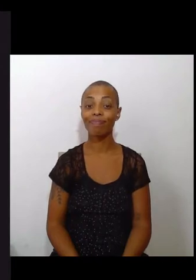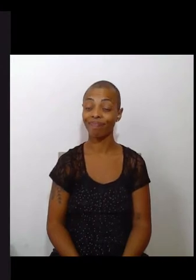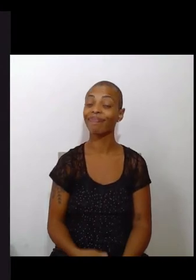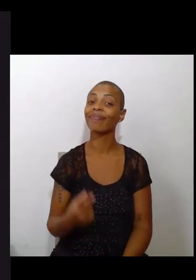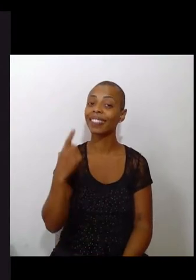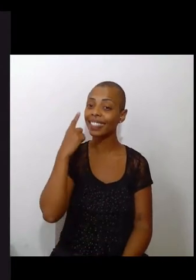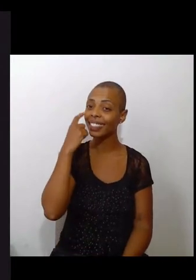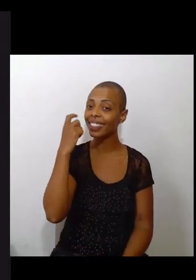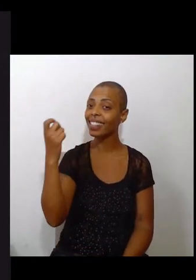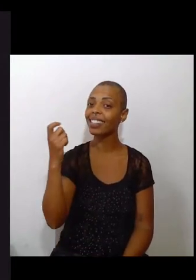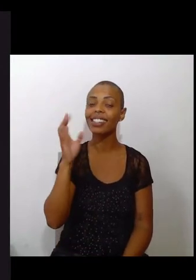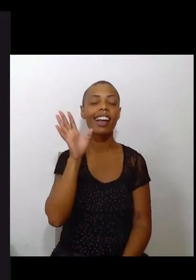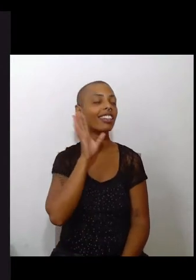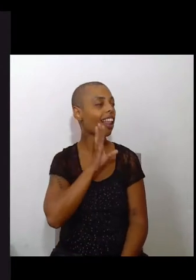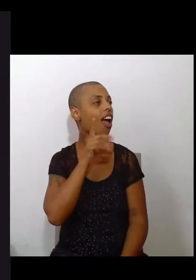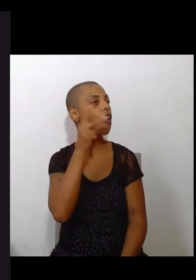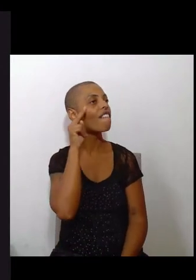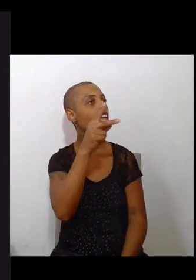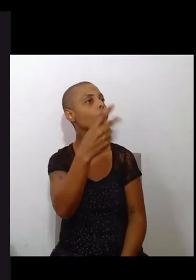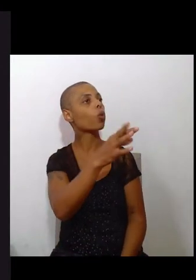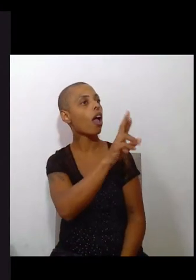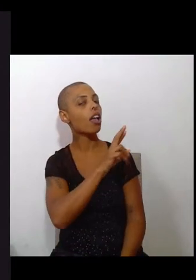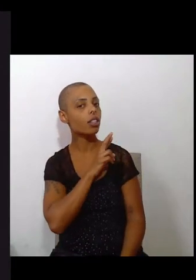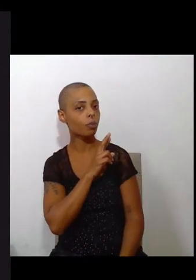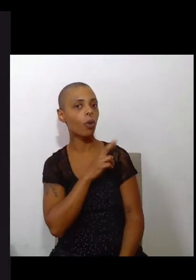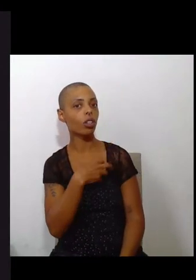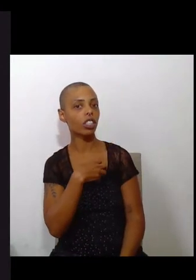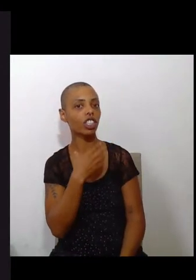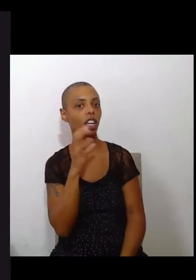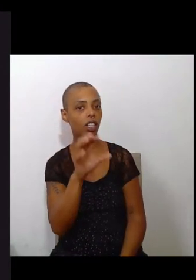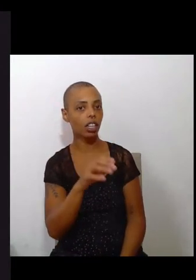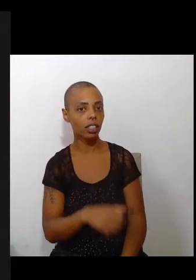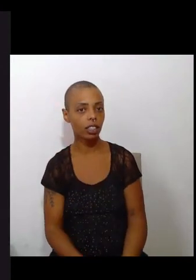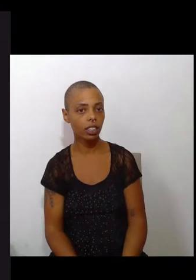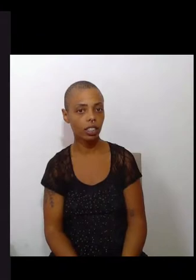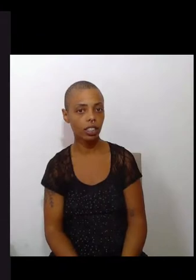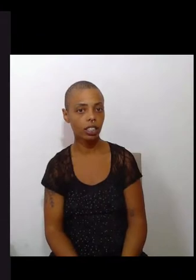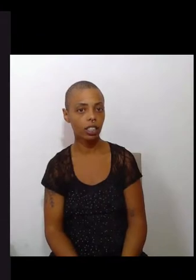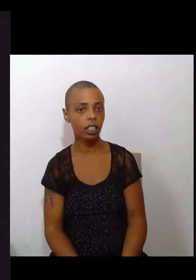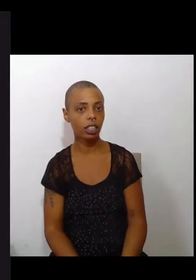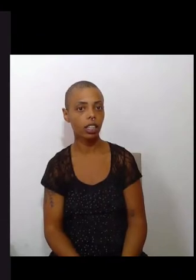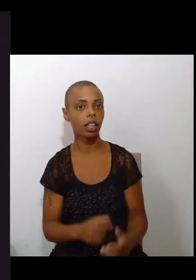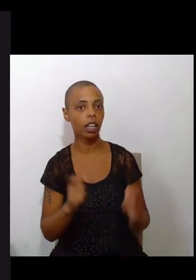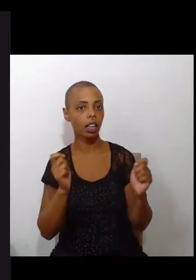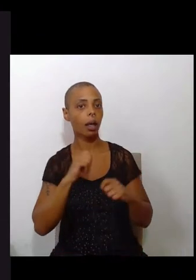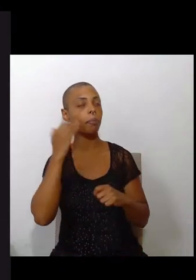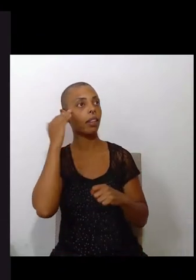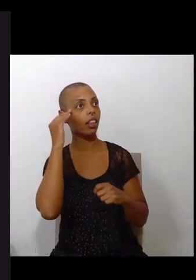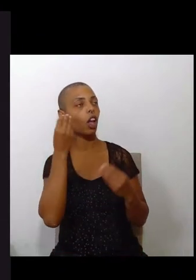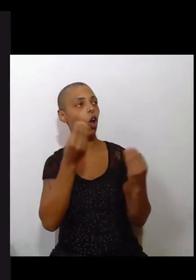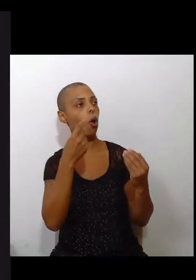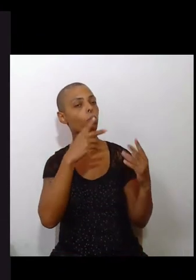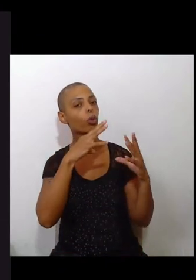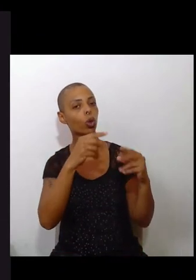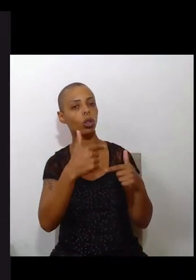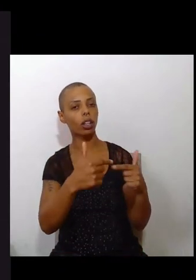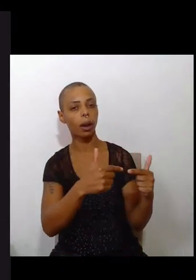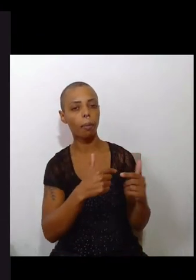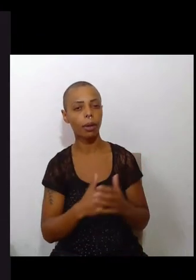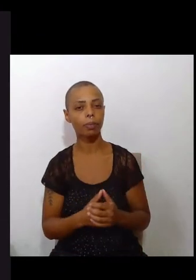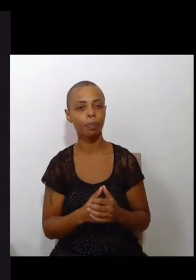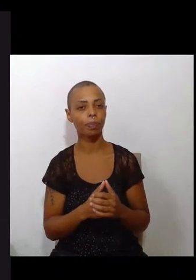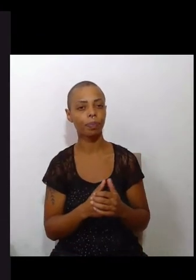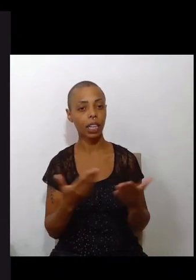thank you very much it was uh great to hear you explain how you do things and it brings a whole new